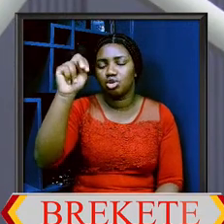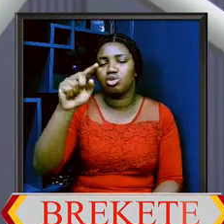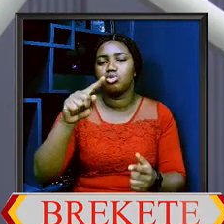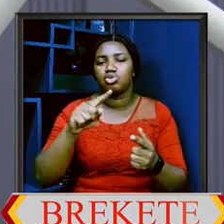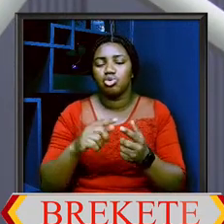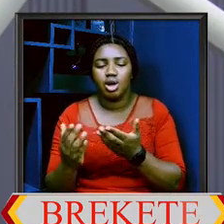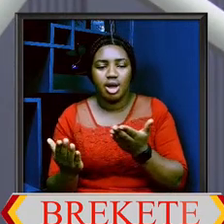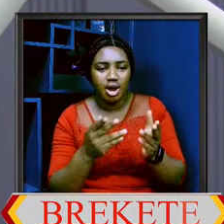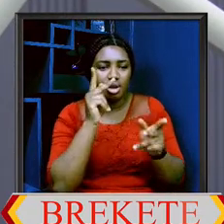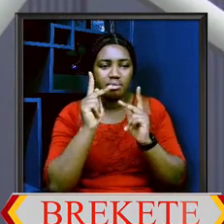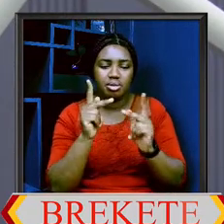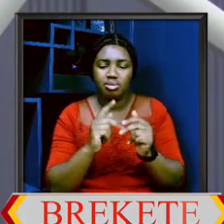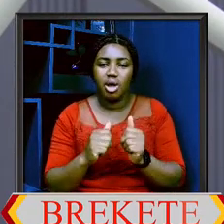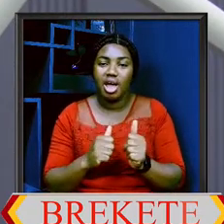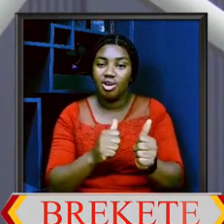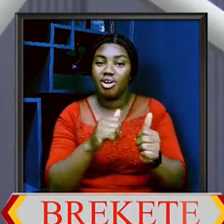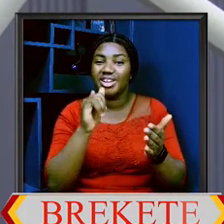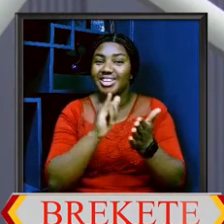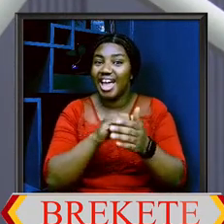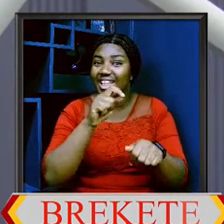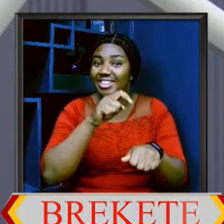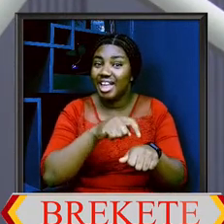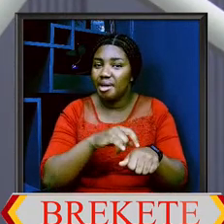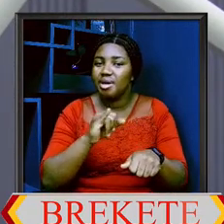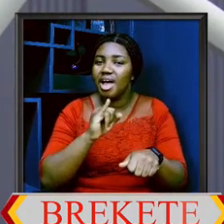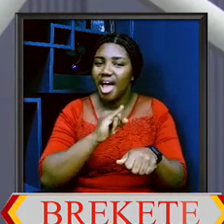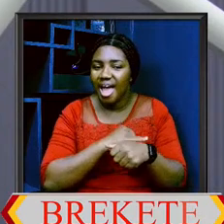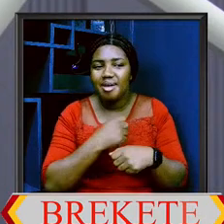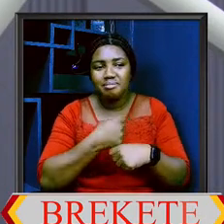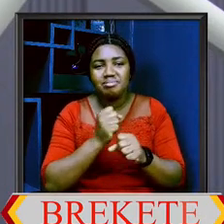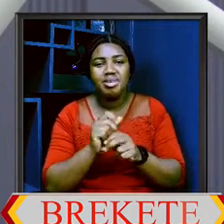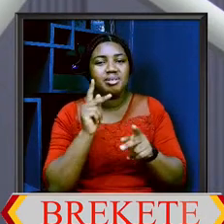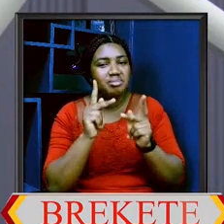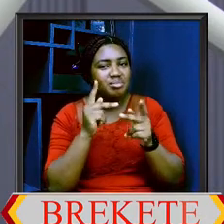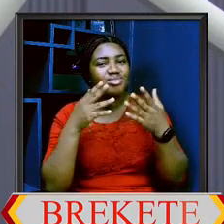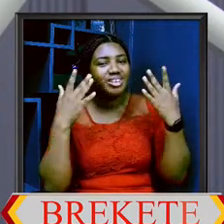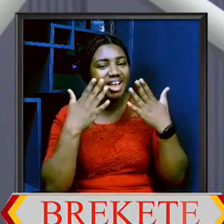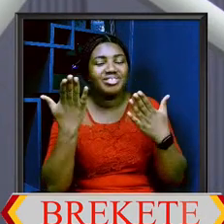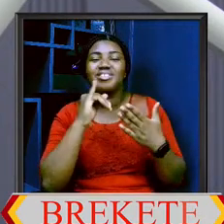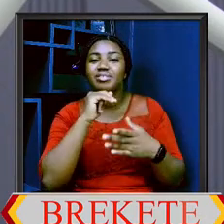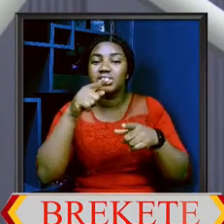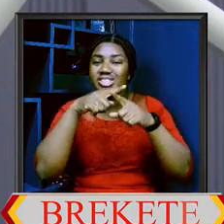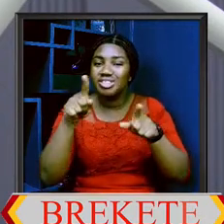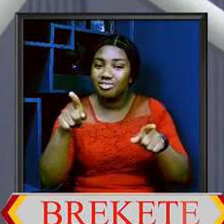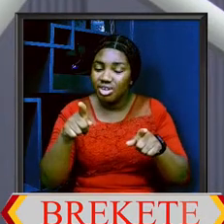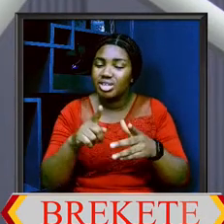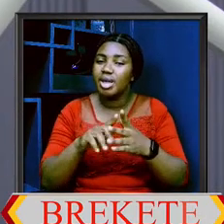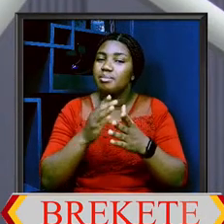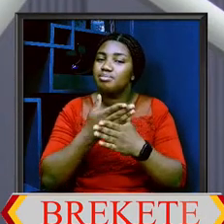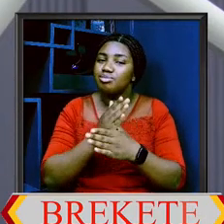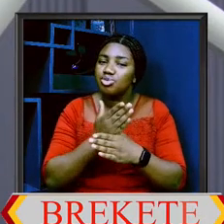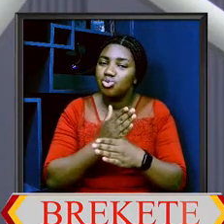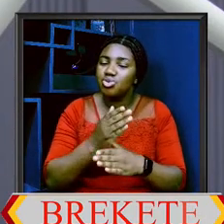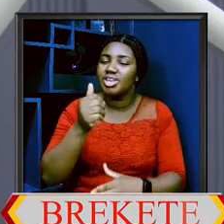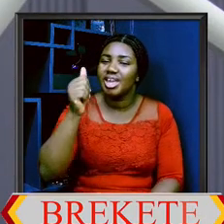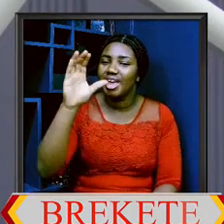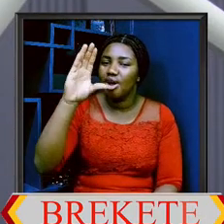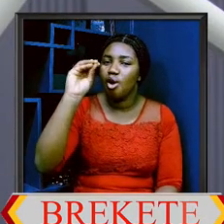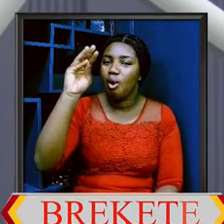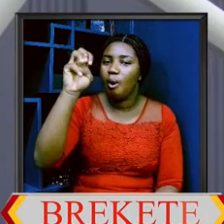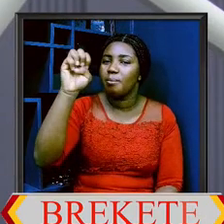comedian at that moment I'm a humorist there is a great difference between a comedian and a